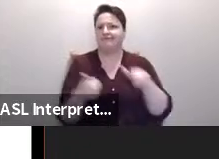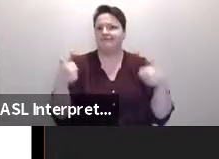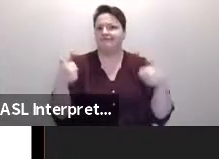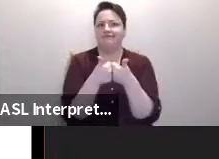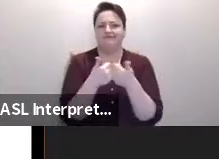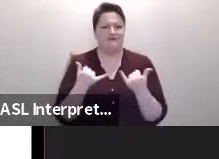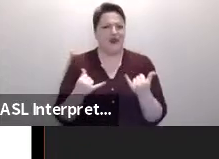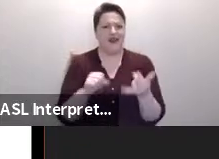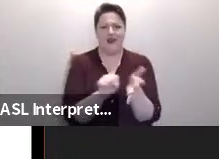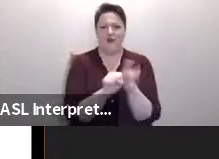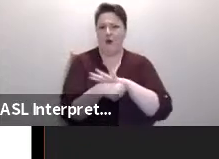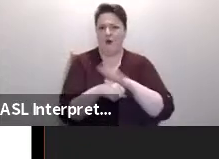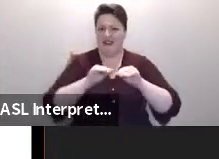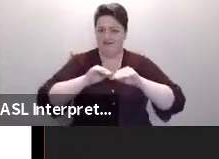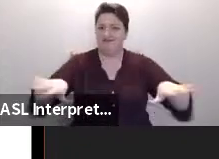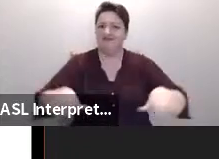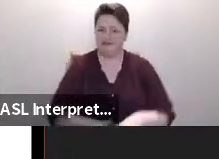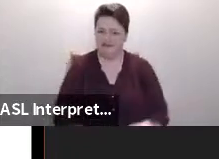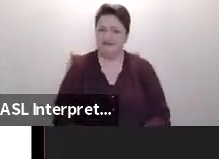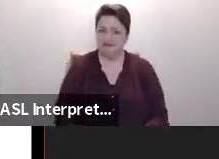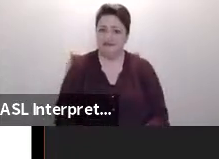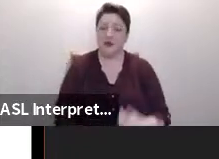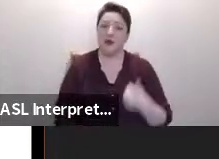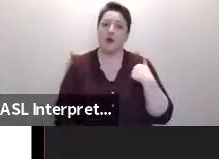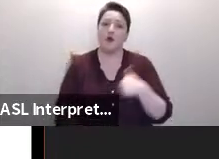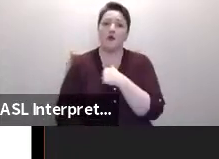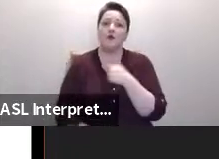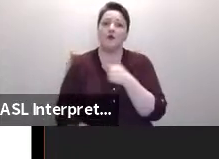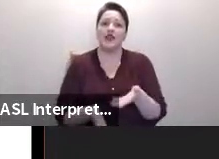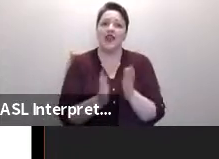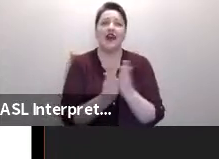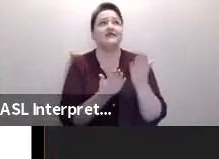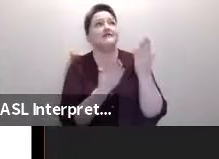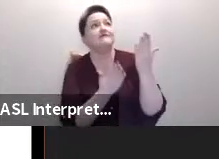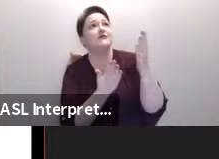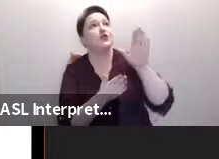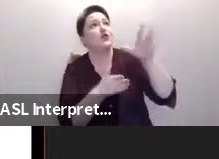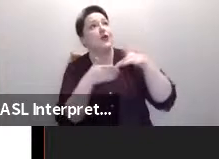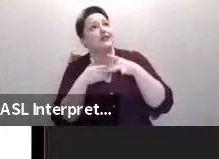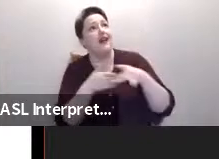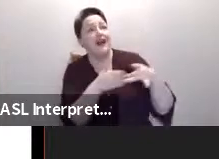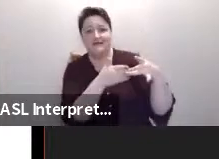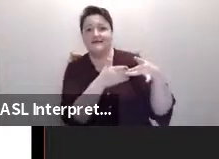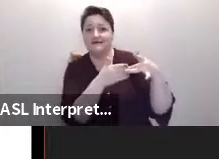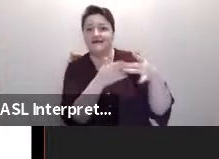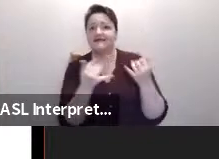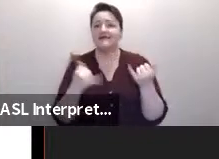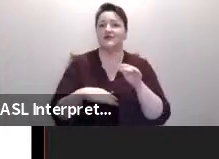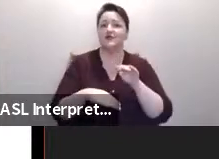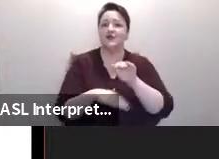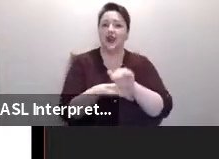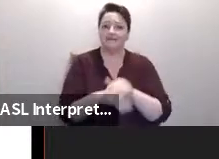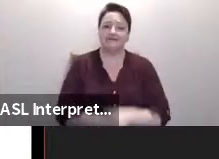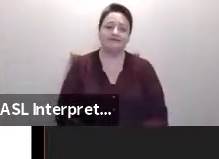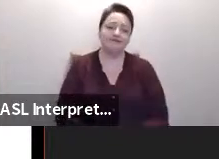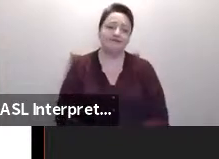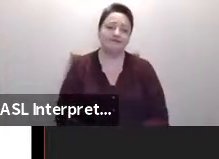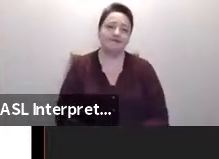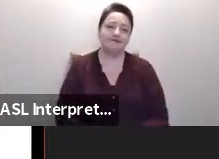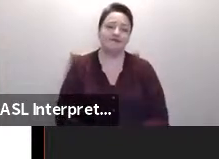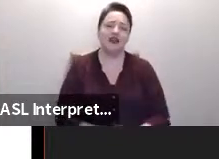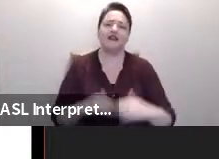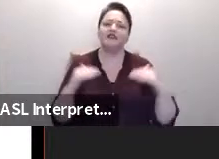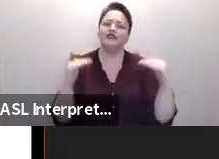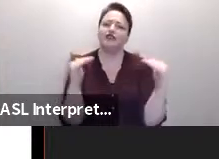COVID pandemic. We ask for your guidance in our consultation tonight. Just, fair,